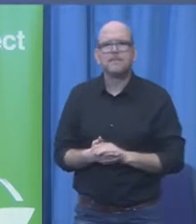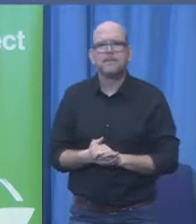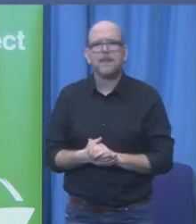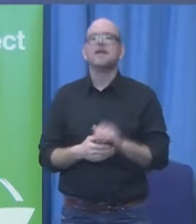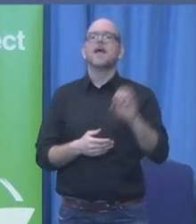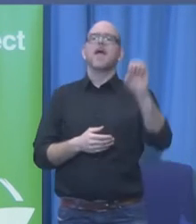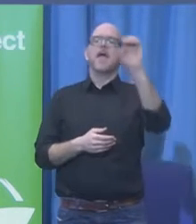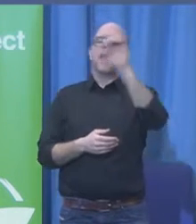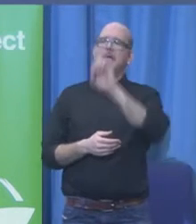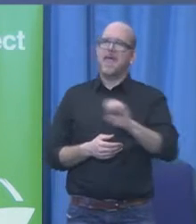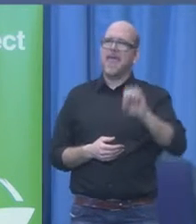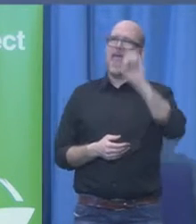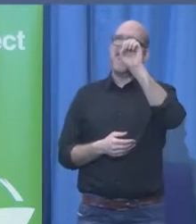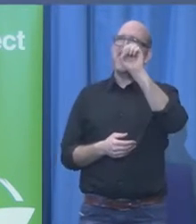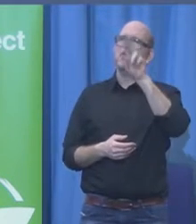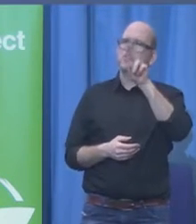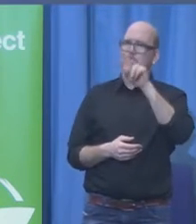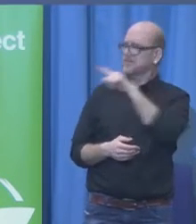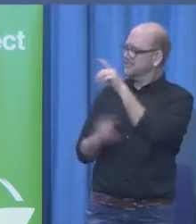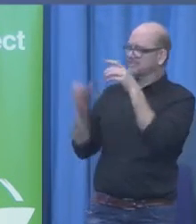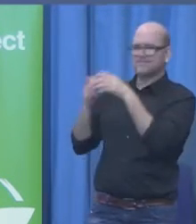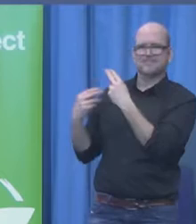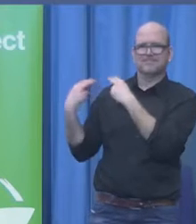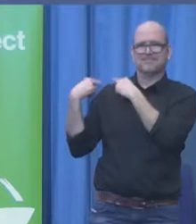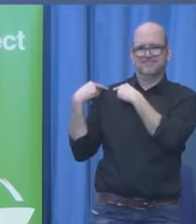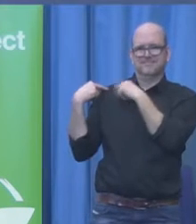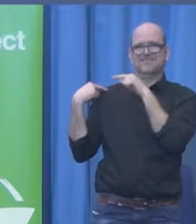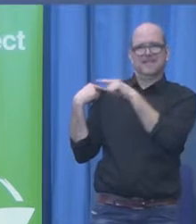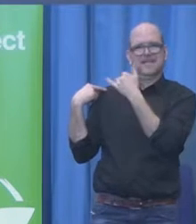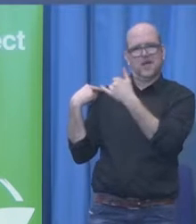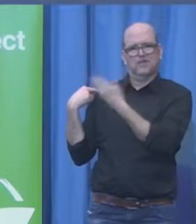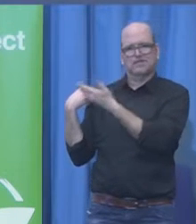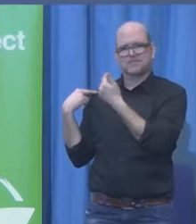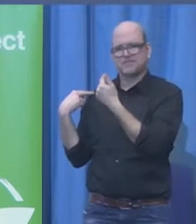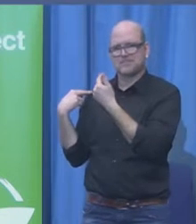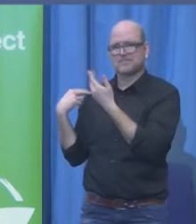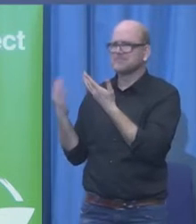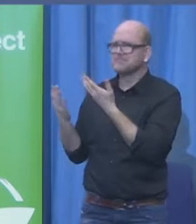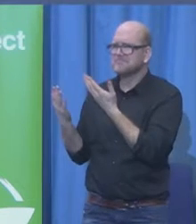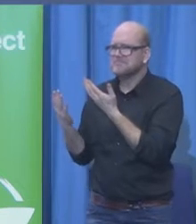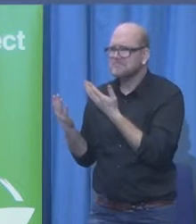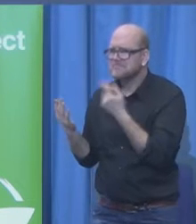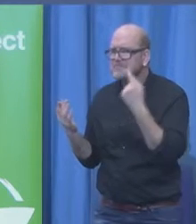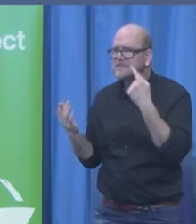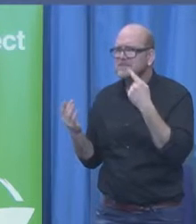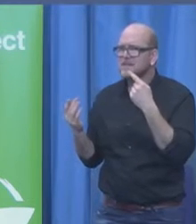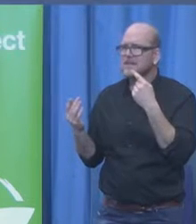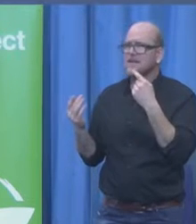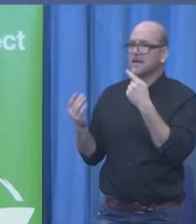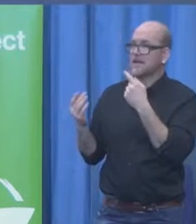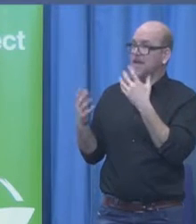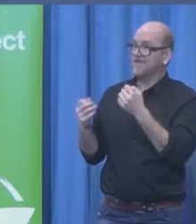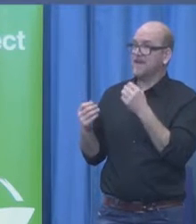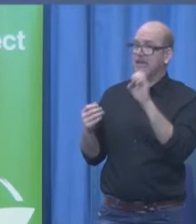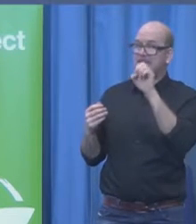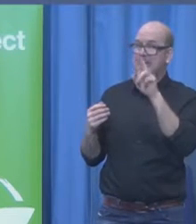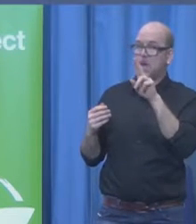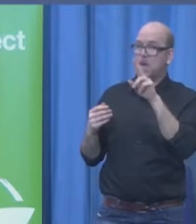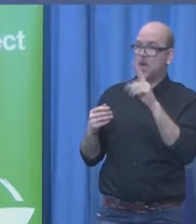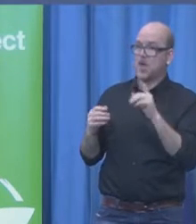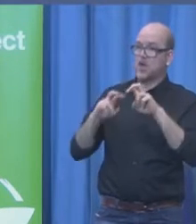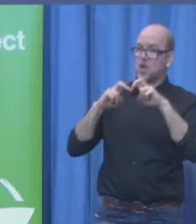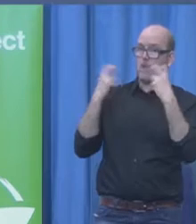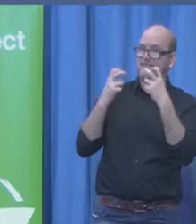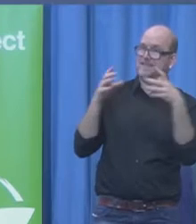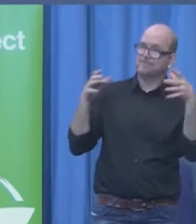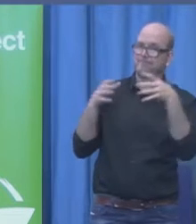Commission. How is actually the European Commission complementing national policy making in the